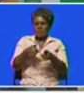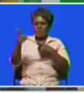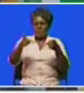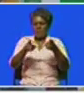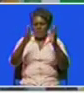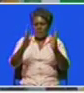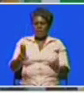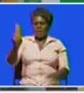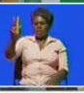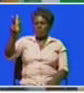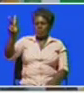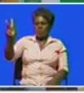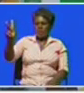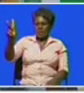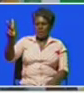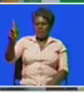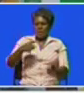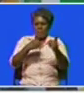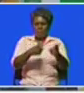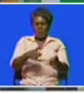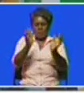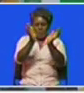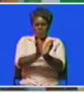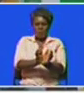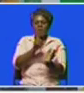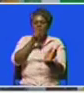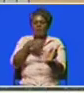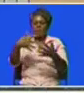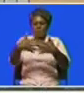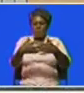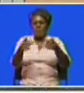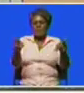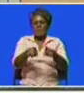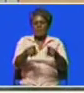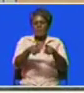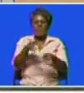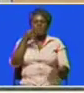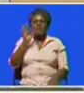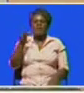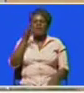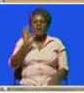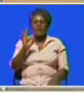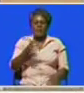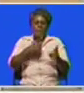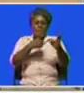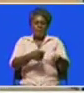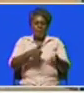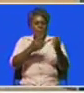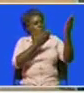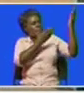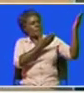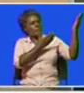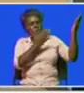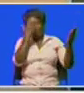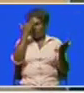printing company Smith and Usman were prosecuted and jailed over the Chickengate scandal, so should be the French. NASA has accused SAFRAN and Morpho